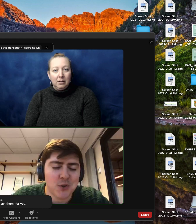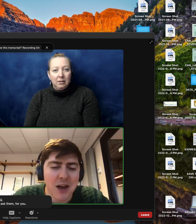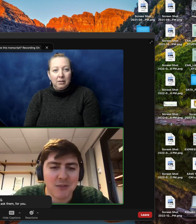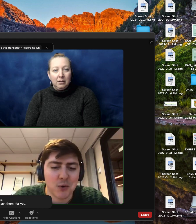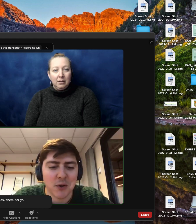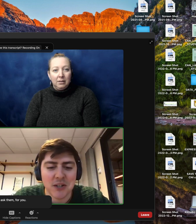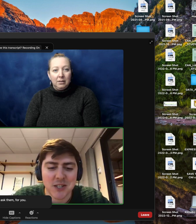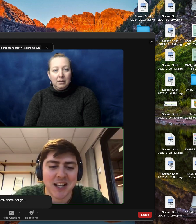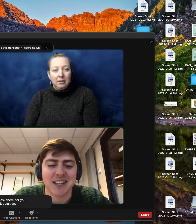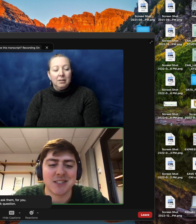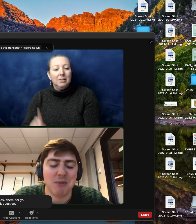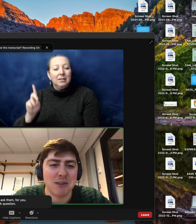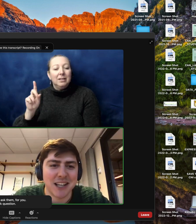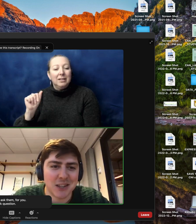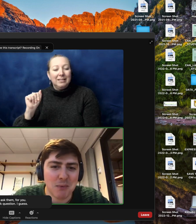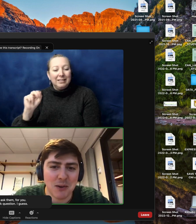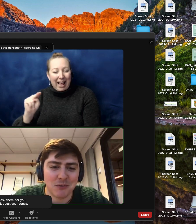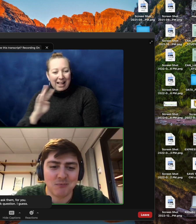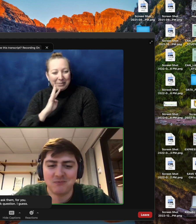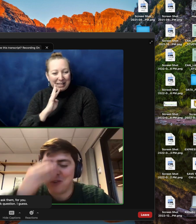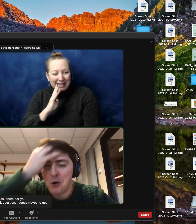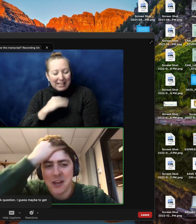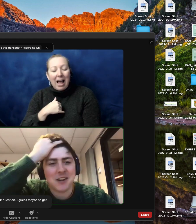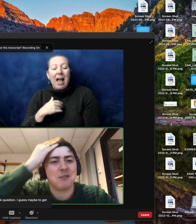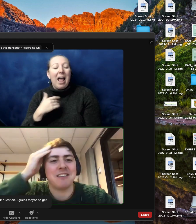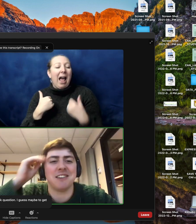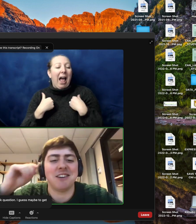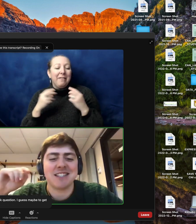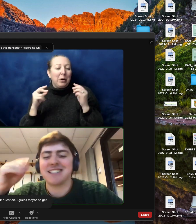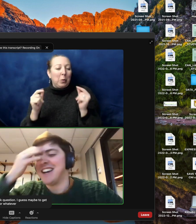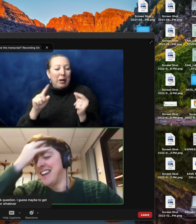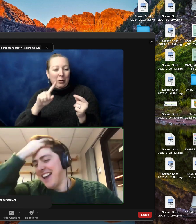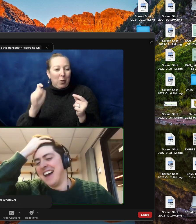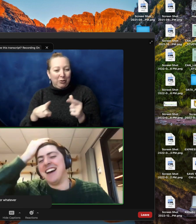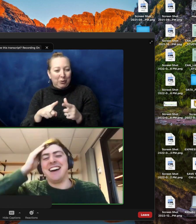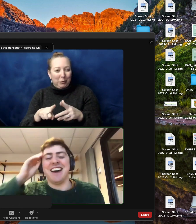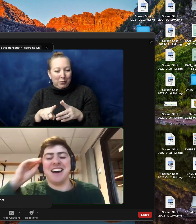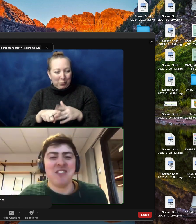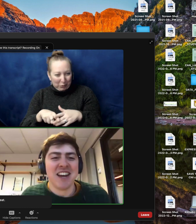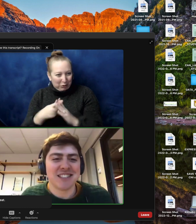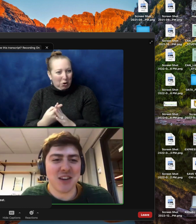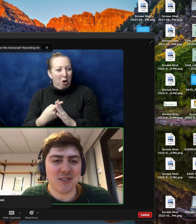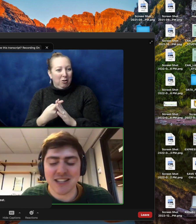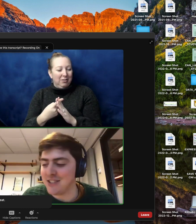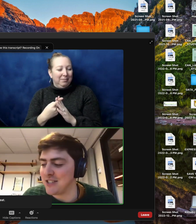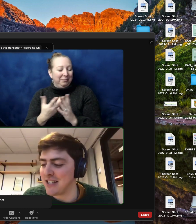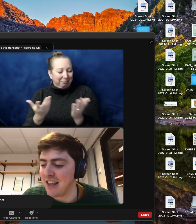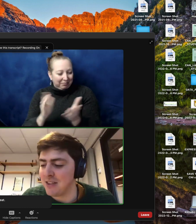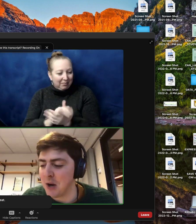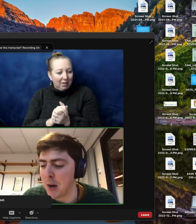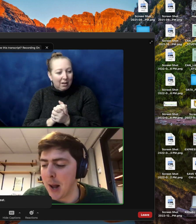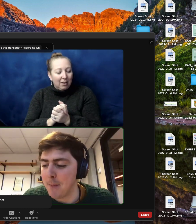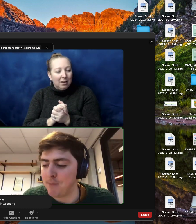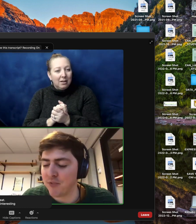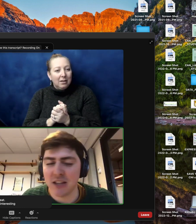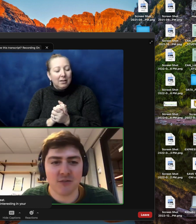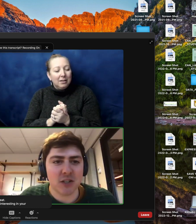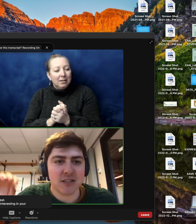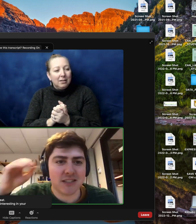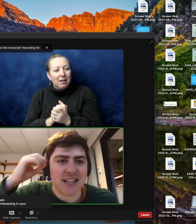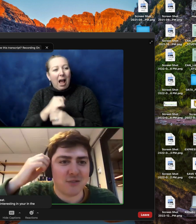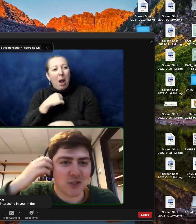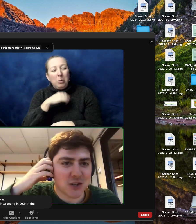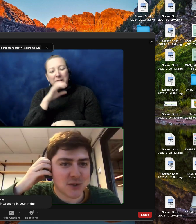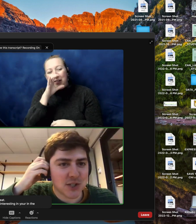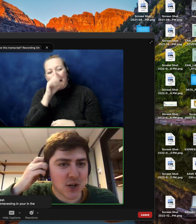I also have a quick question, I guess, maybe to get the ball rolling. That would be great. So I was interested in your, in the